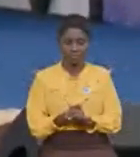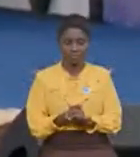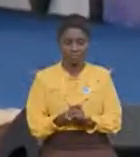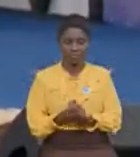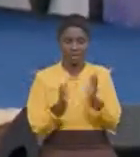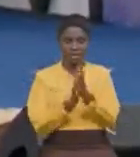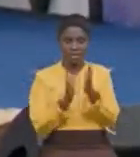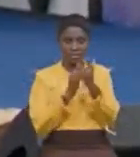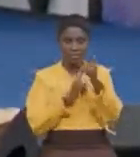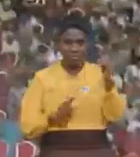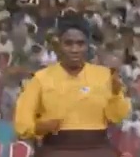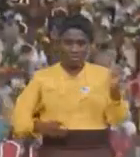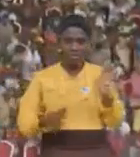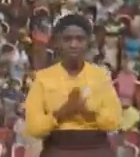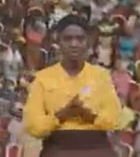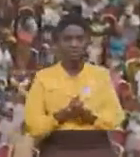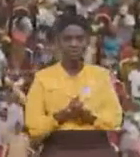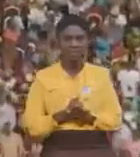Praise the Lord.